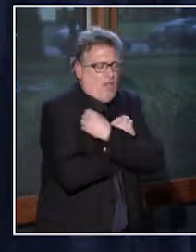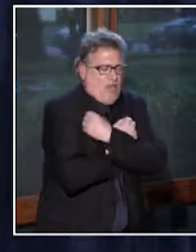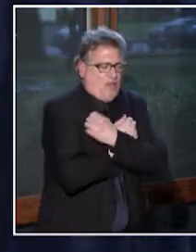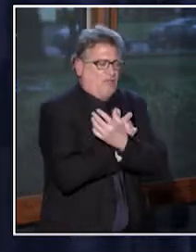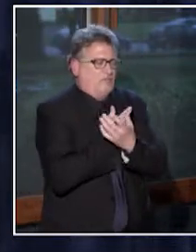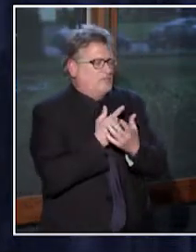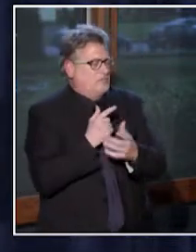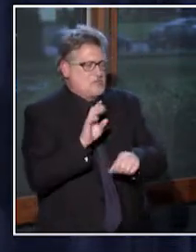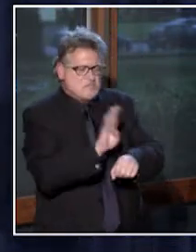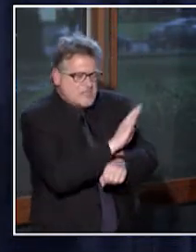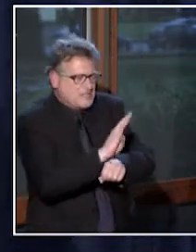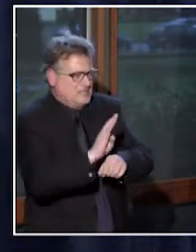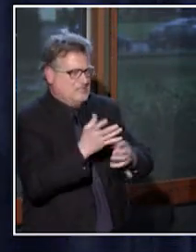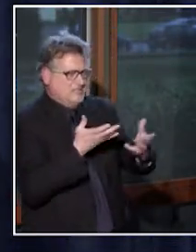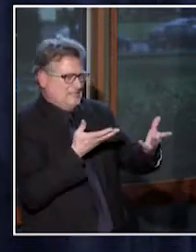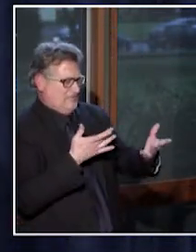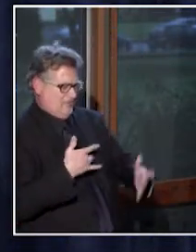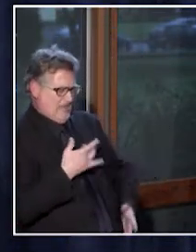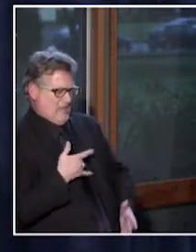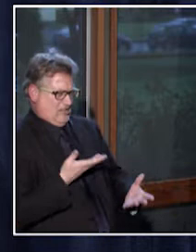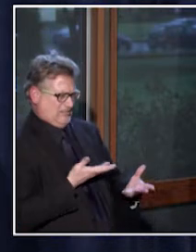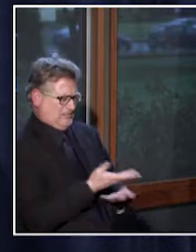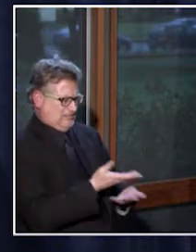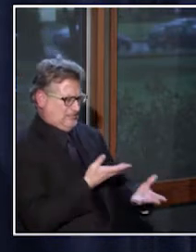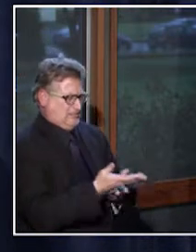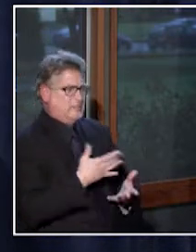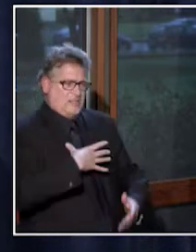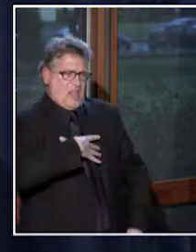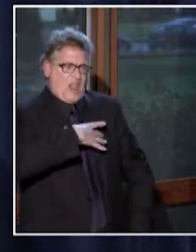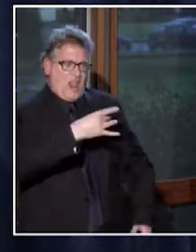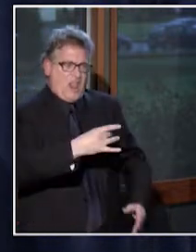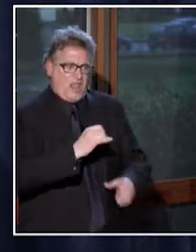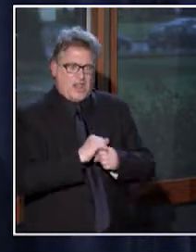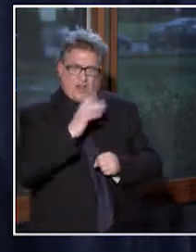creative in feel, they like our maker spaces. And